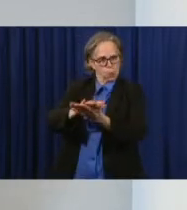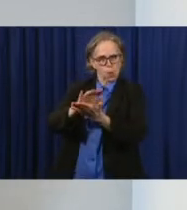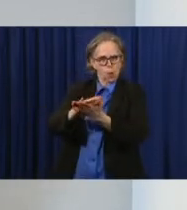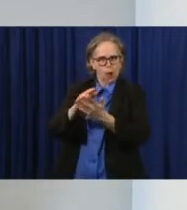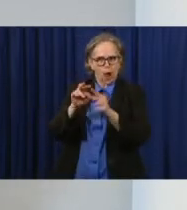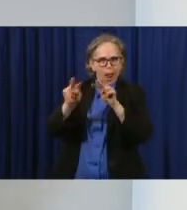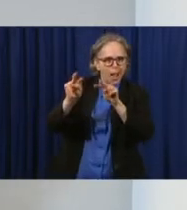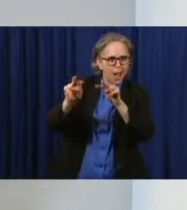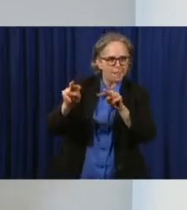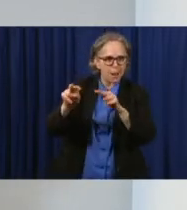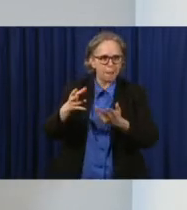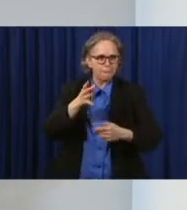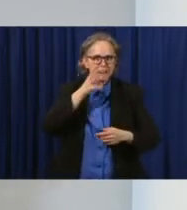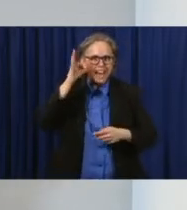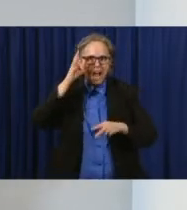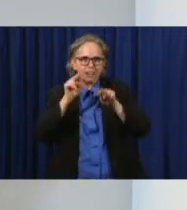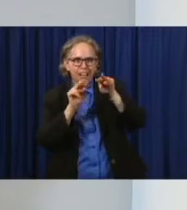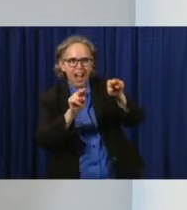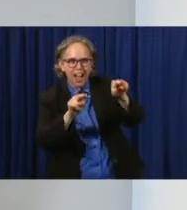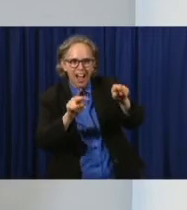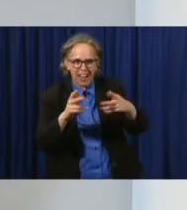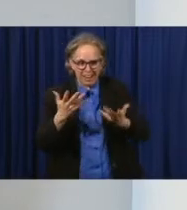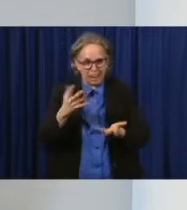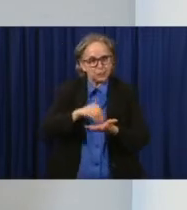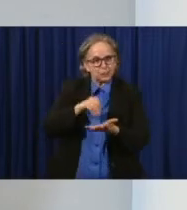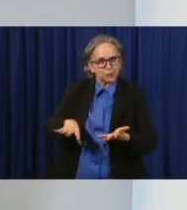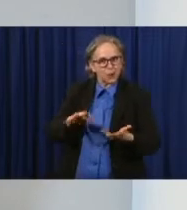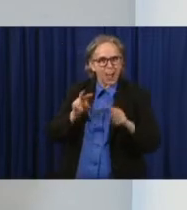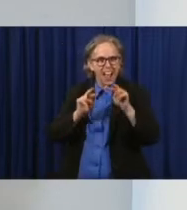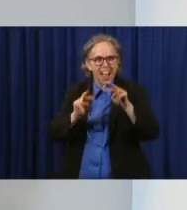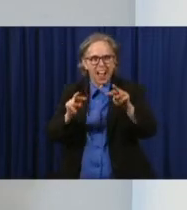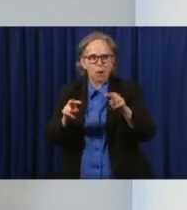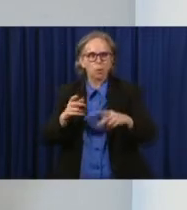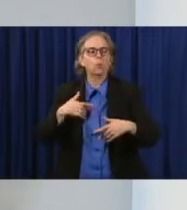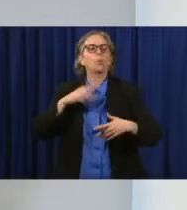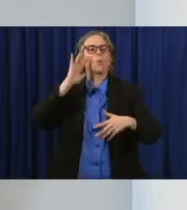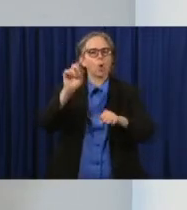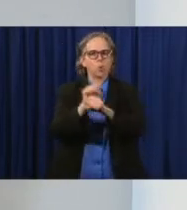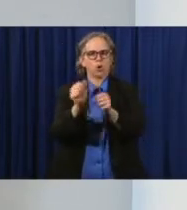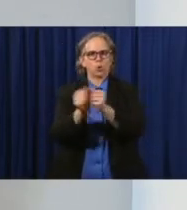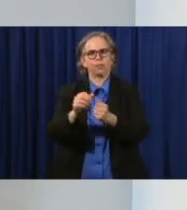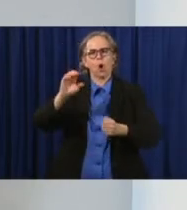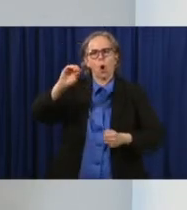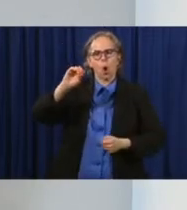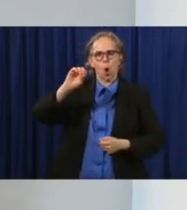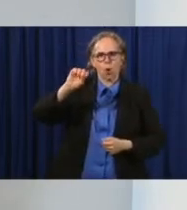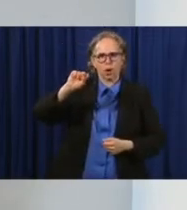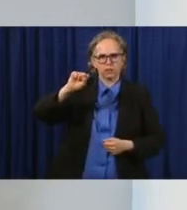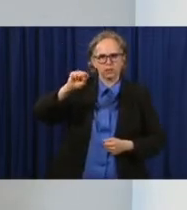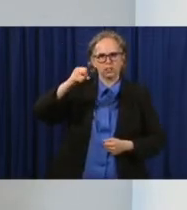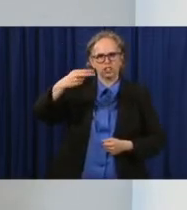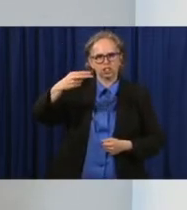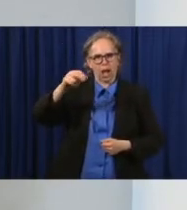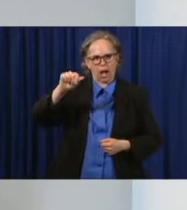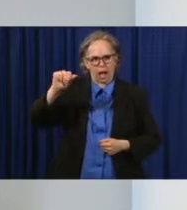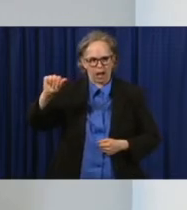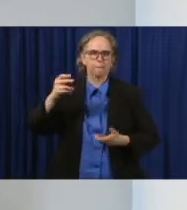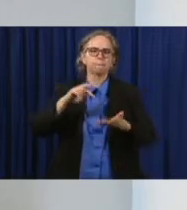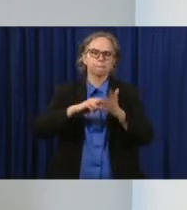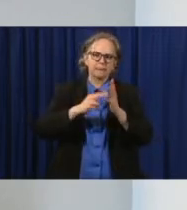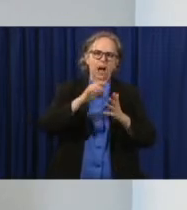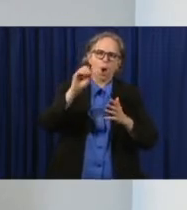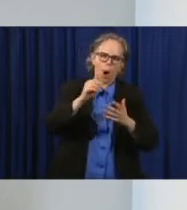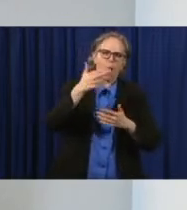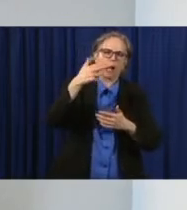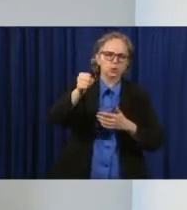future, and we will work with the Ohio High School Athletic Association to develop protocols to make sure that